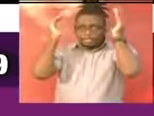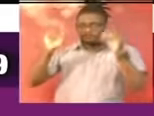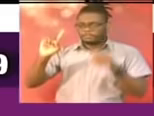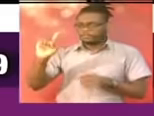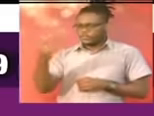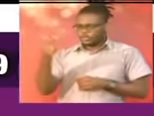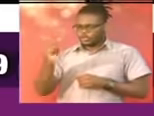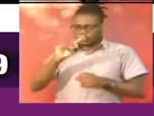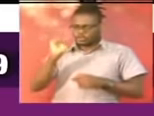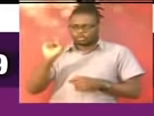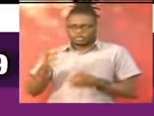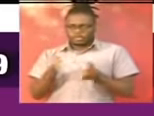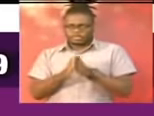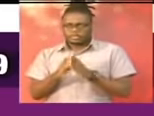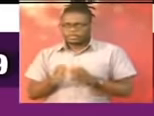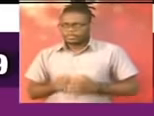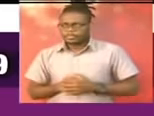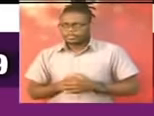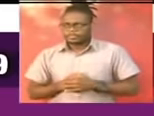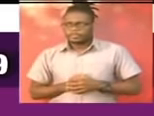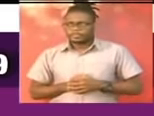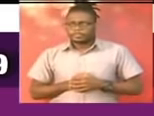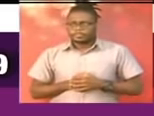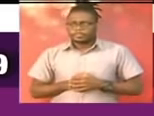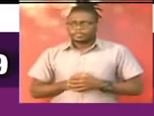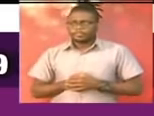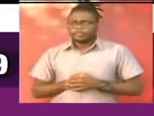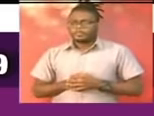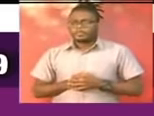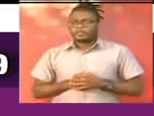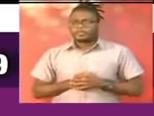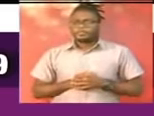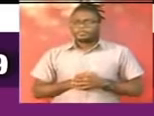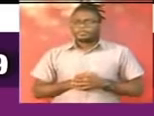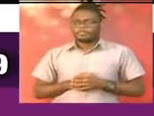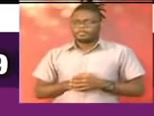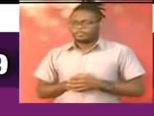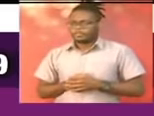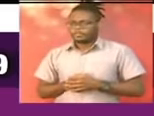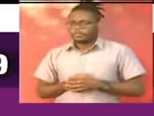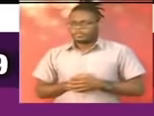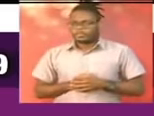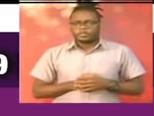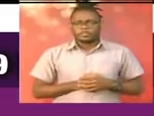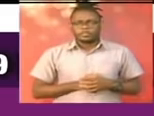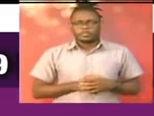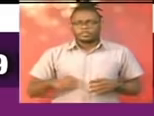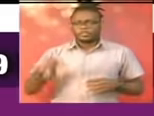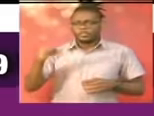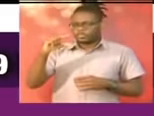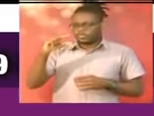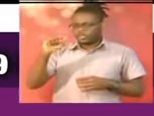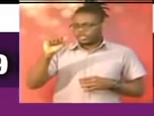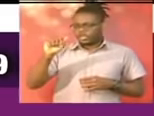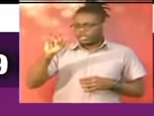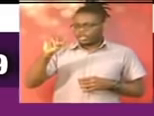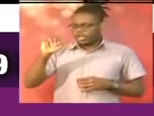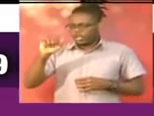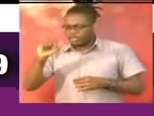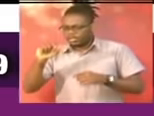is the Lambda variant a cause for concern in TNT, especially given that borders are to reopen